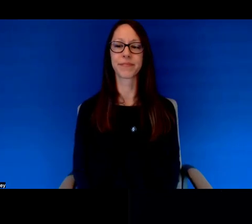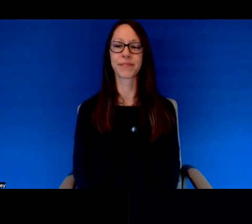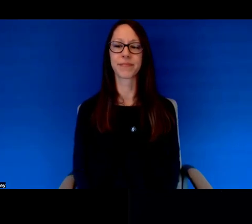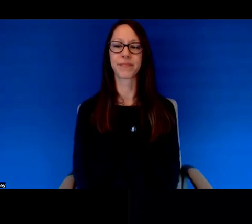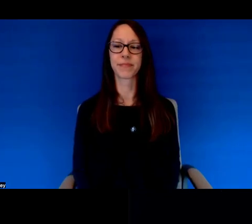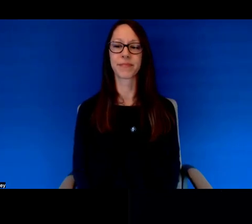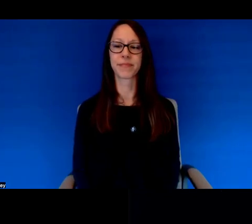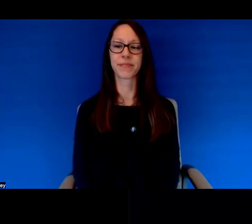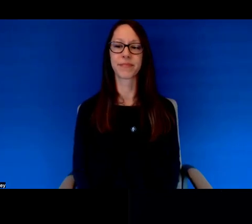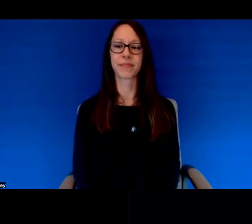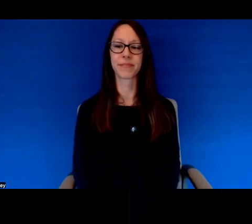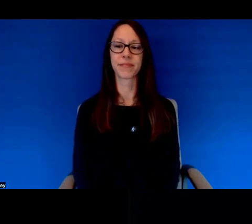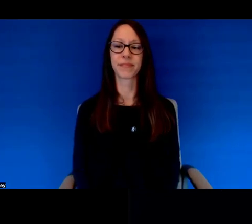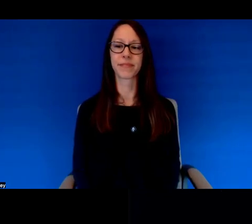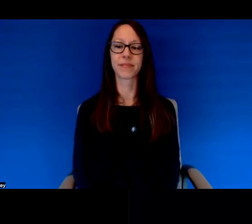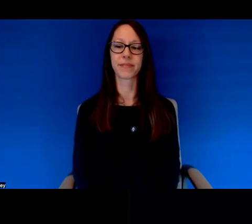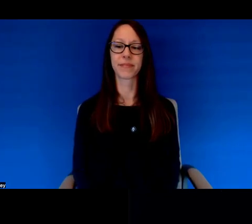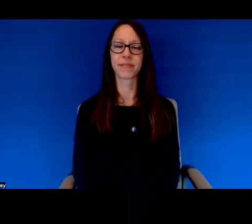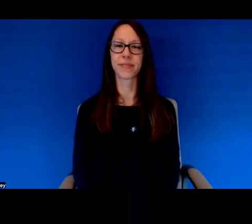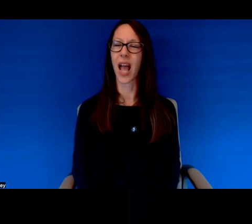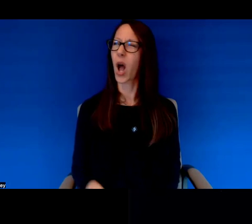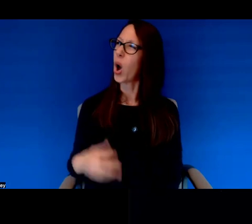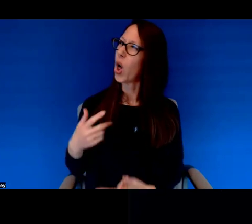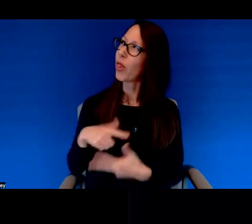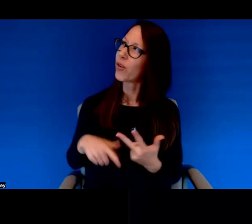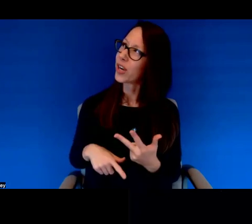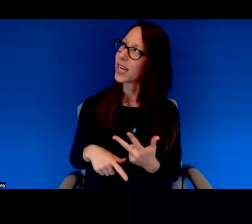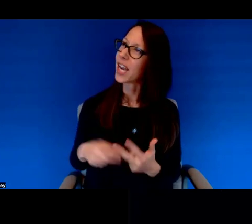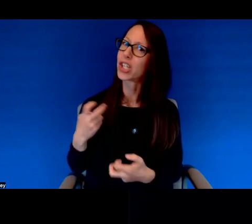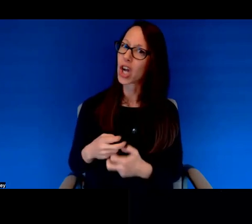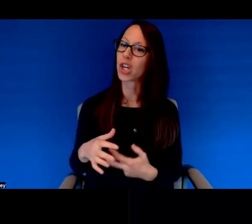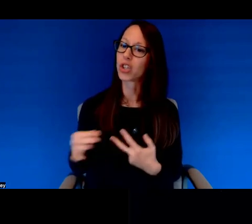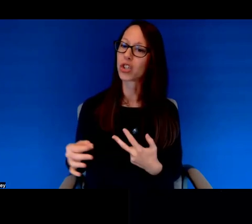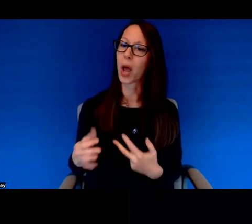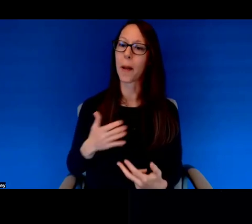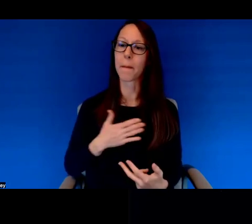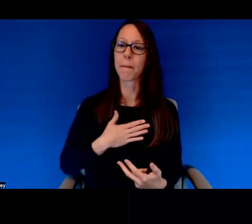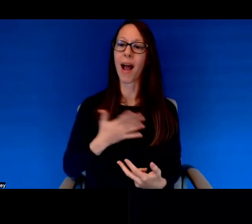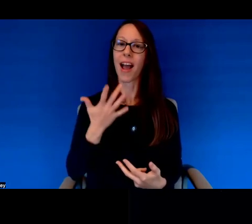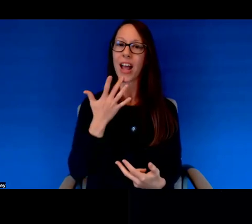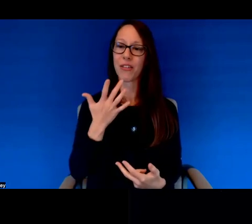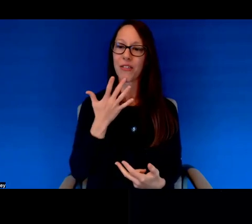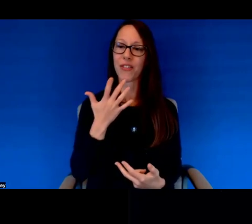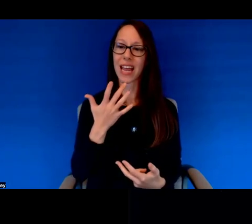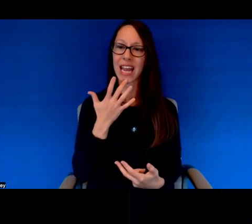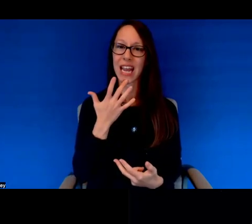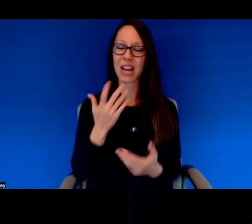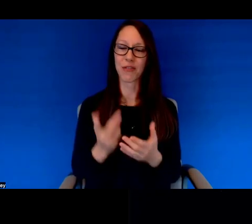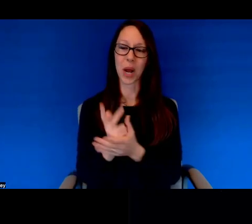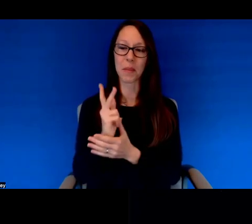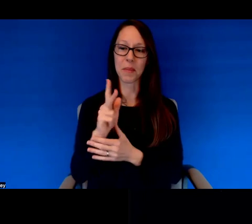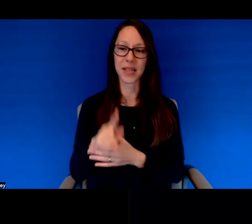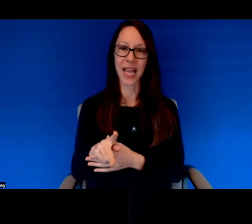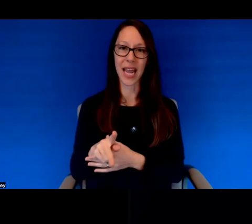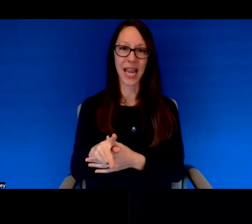First three. That's hard to choose, but I do have a favorite plant to grow in the moon dust, and I can tell you guys about